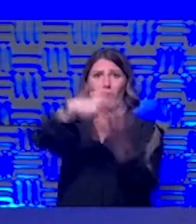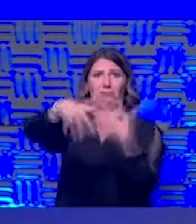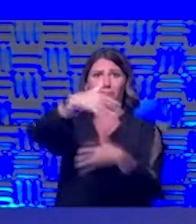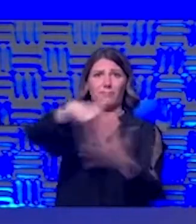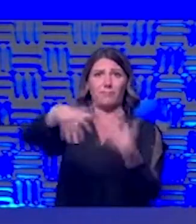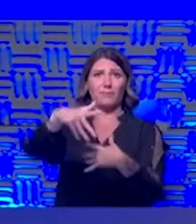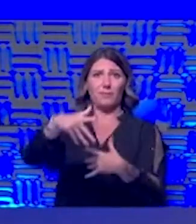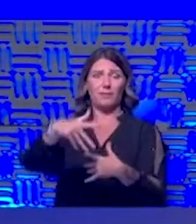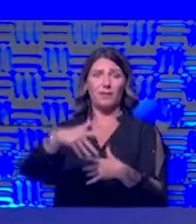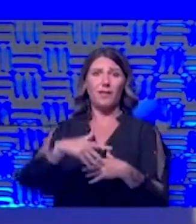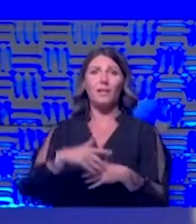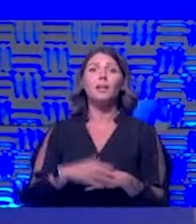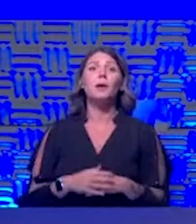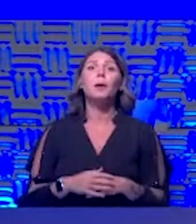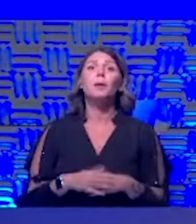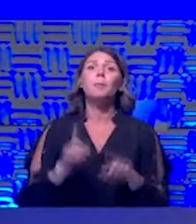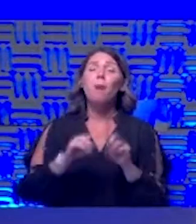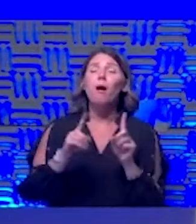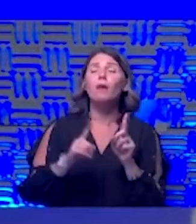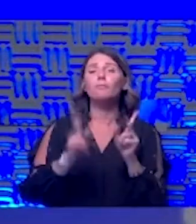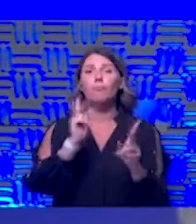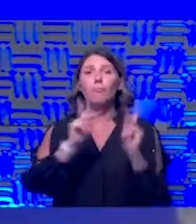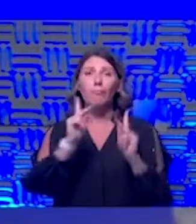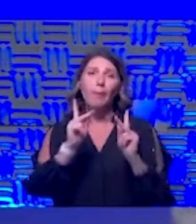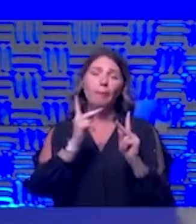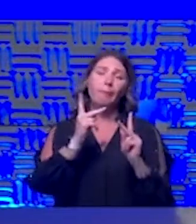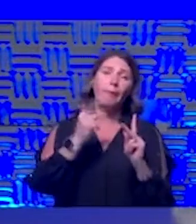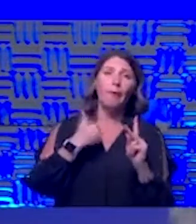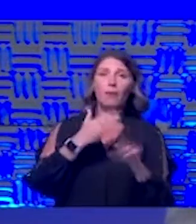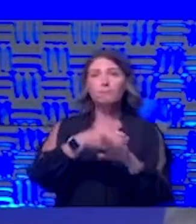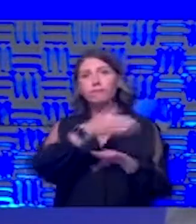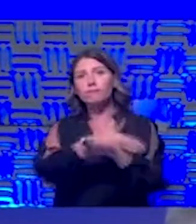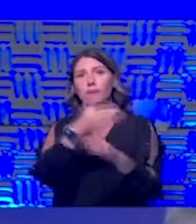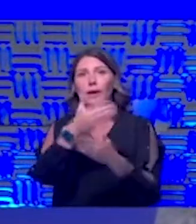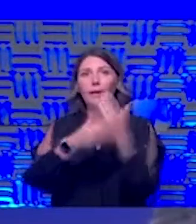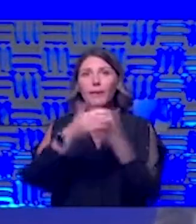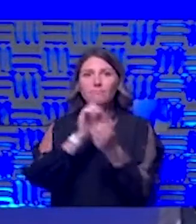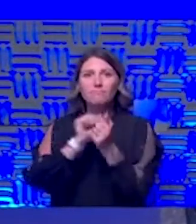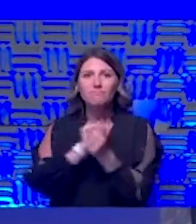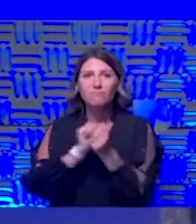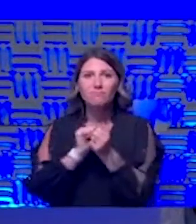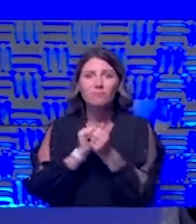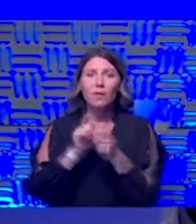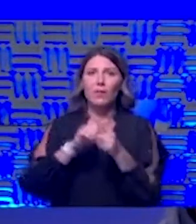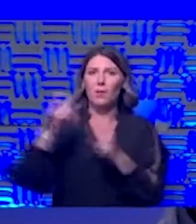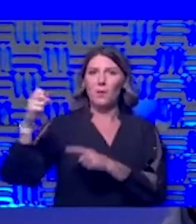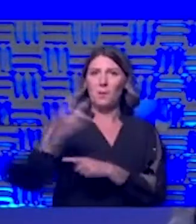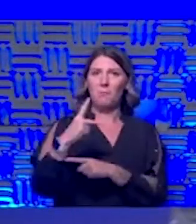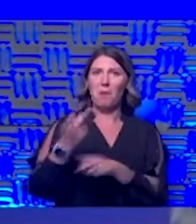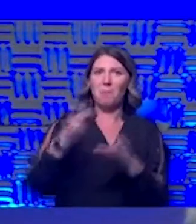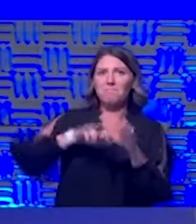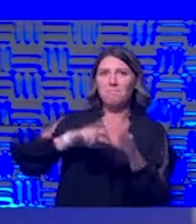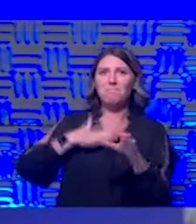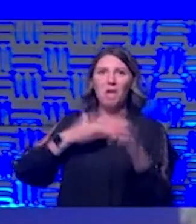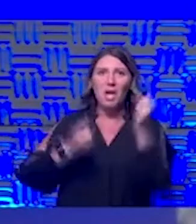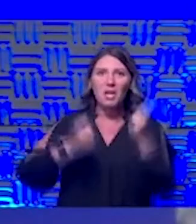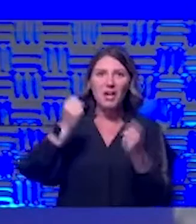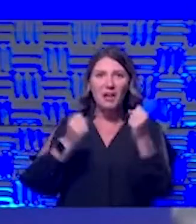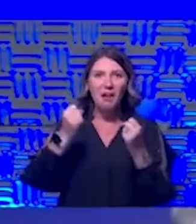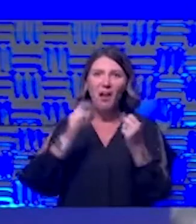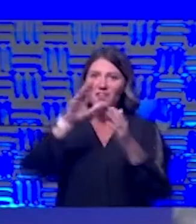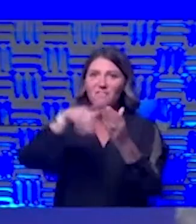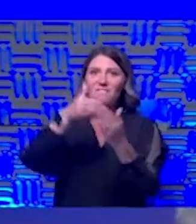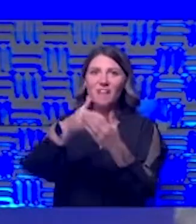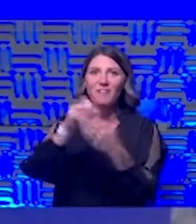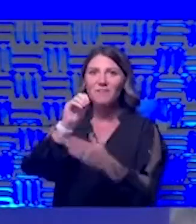hand hygiene than they normally do, but even that wasn't perfect. Then you get back in your car and you're back in your bubble. I feel pretty safe in my car, in my bubble. I get down there, I'm down in